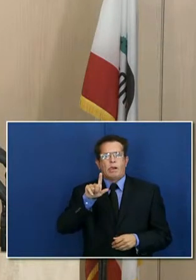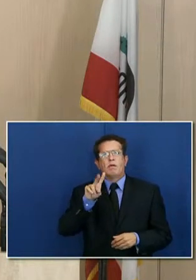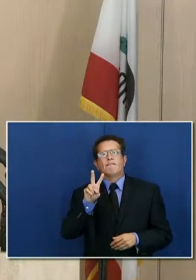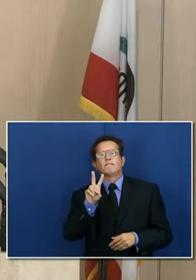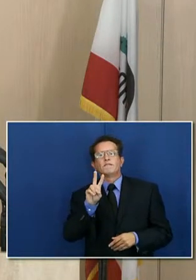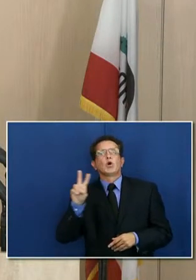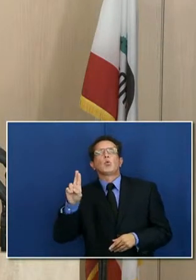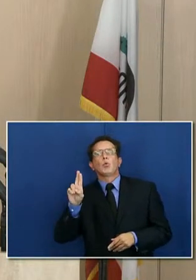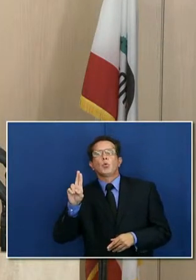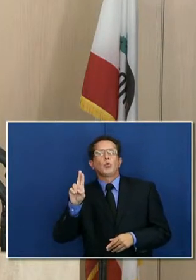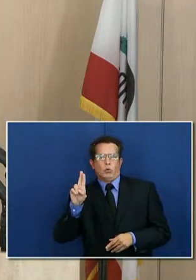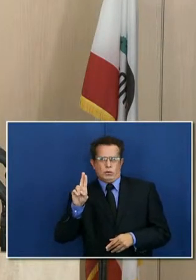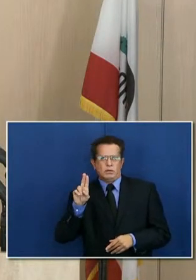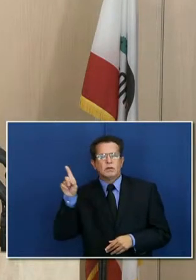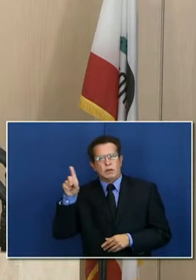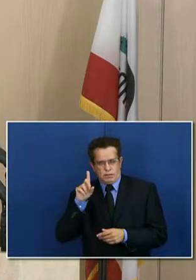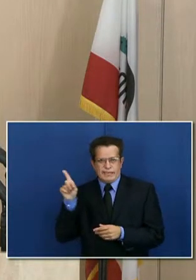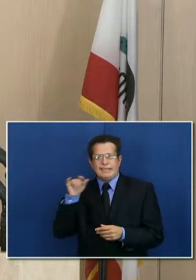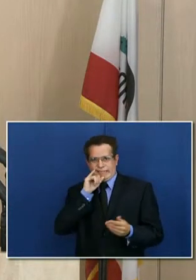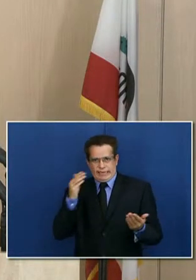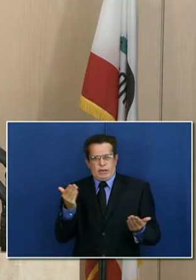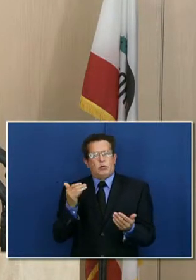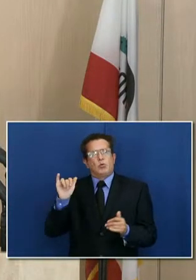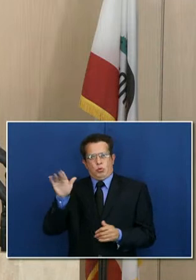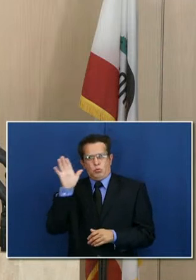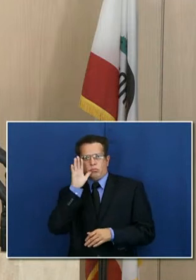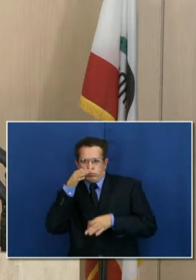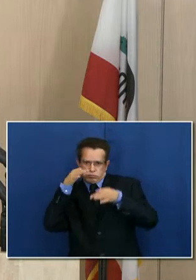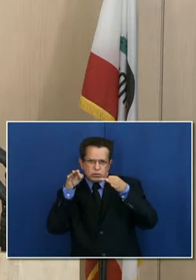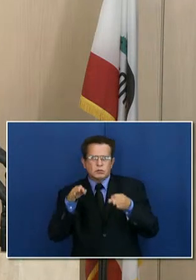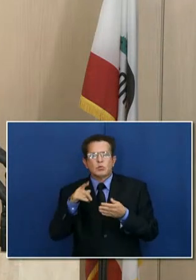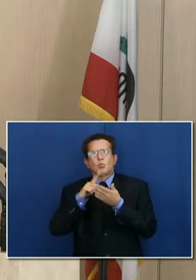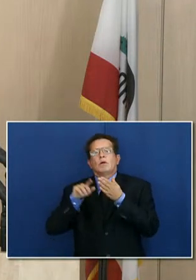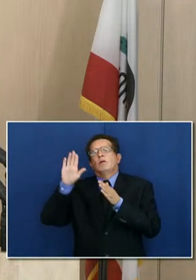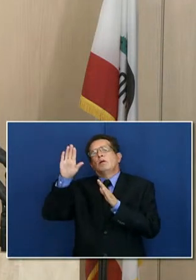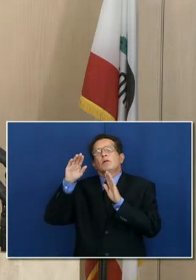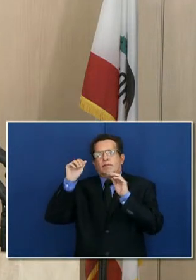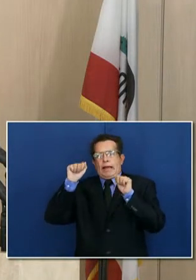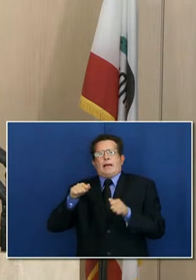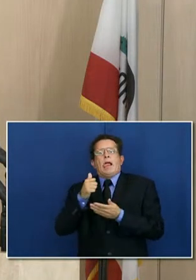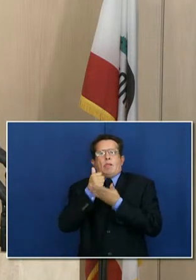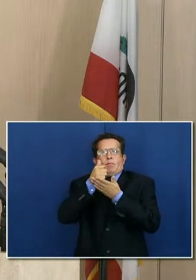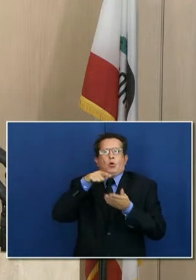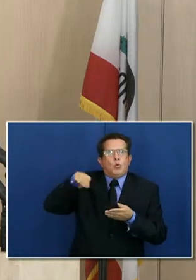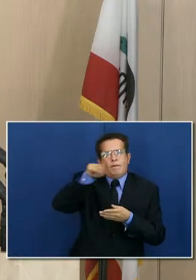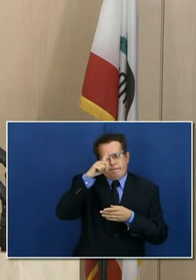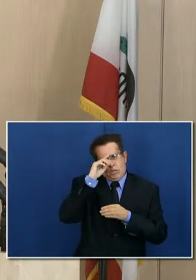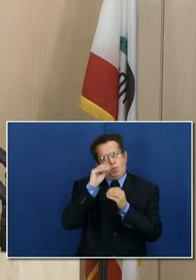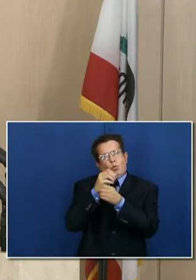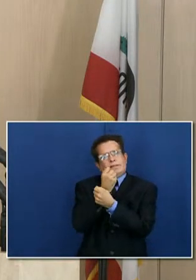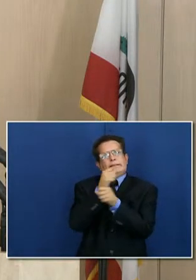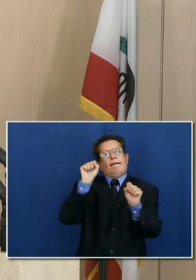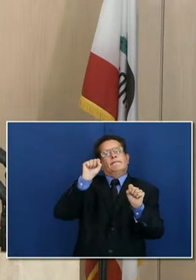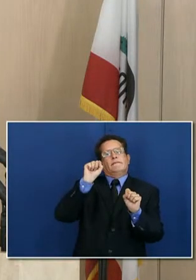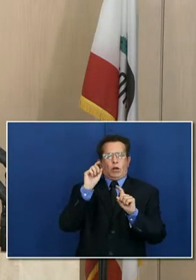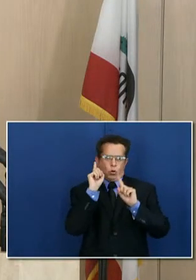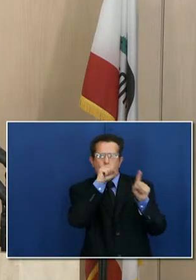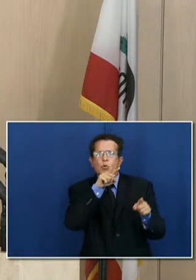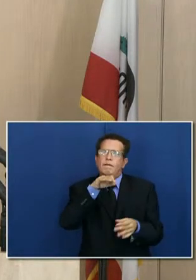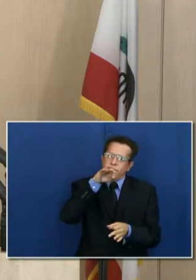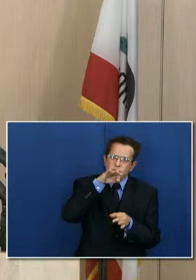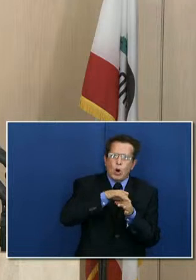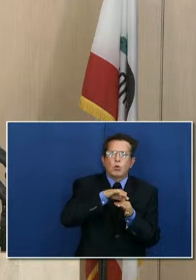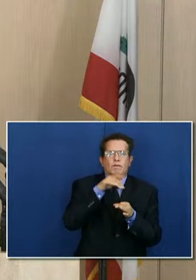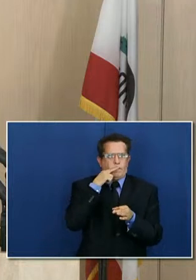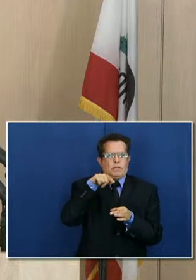going to explain the many steps that they have been taking to ensure that we protect the health and safety of voters and our election